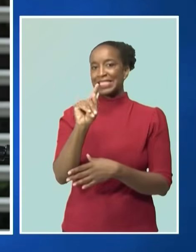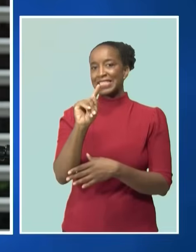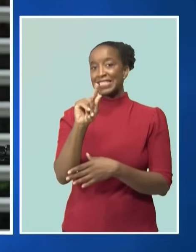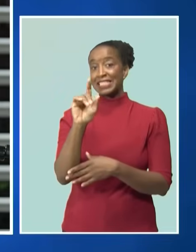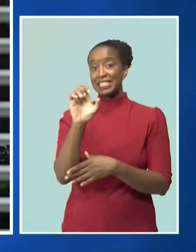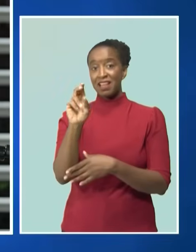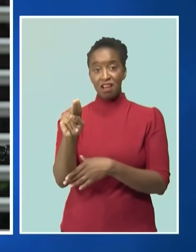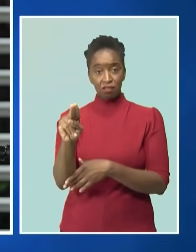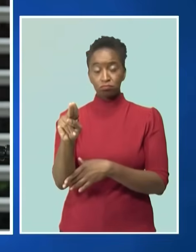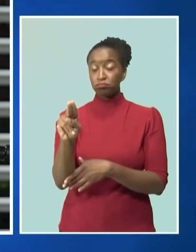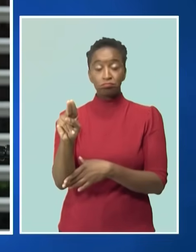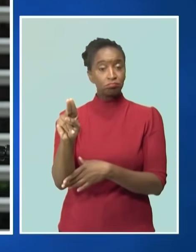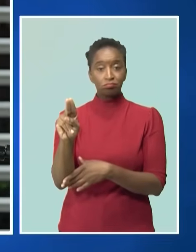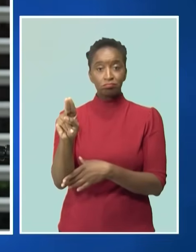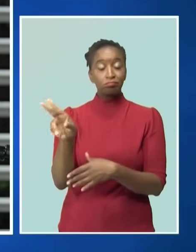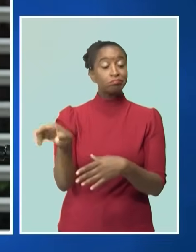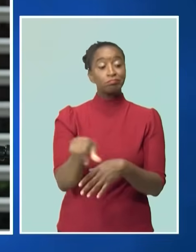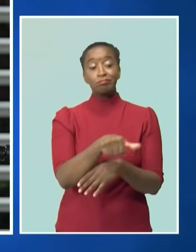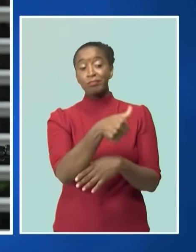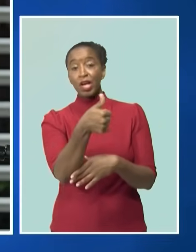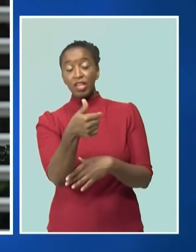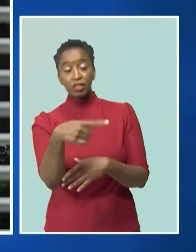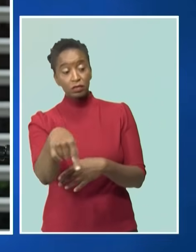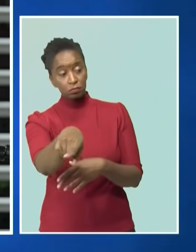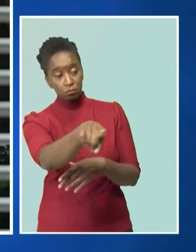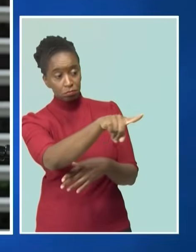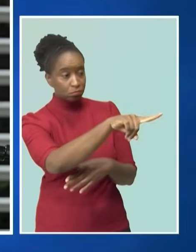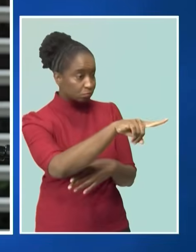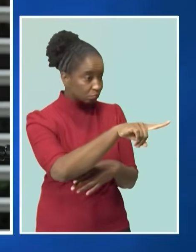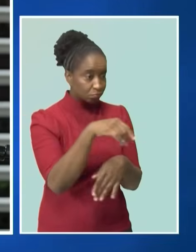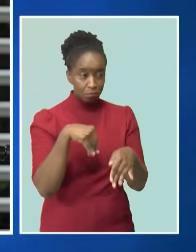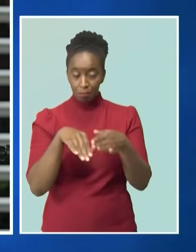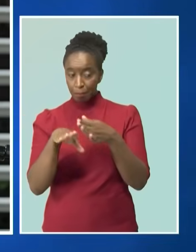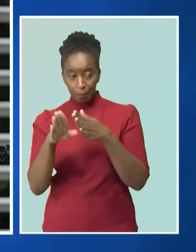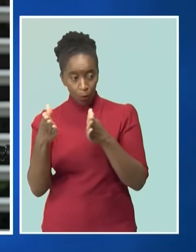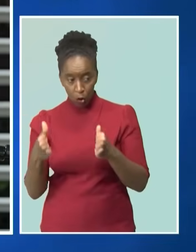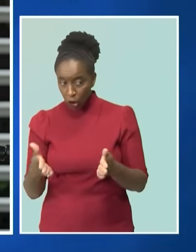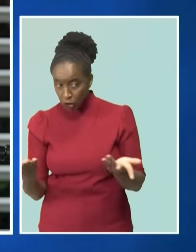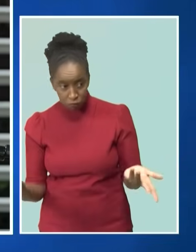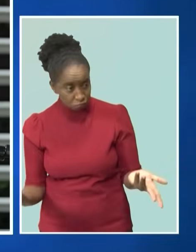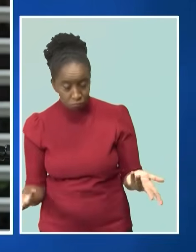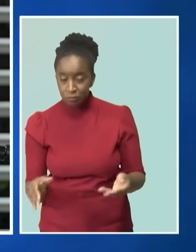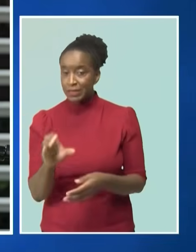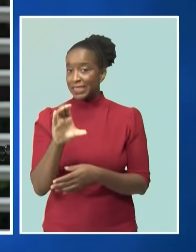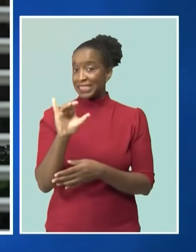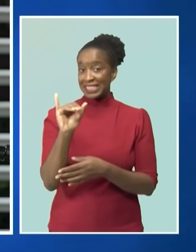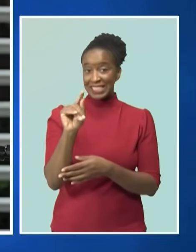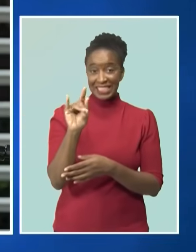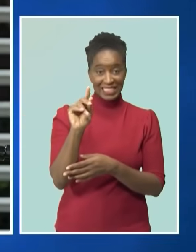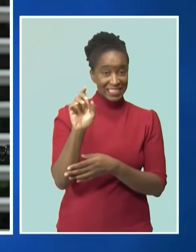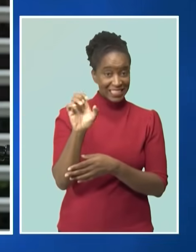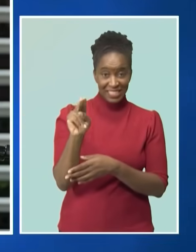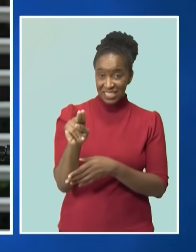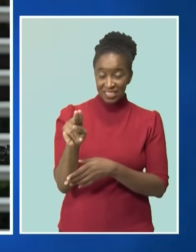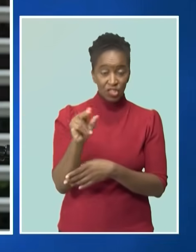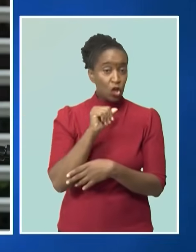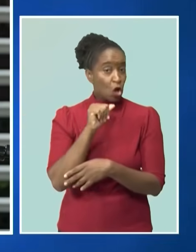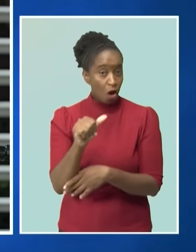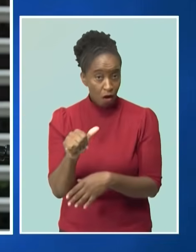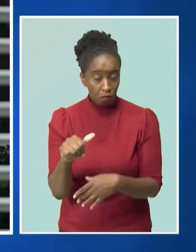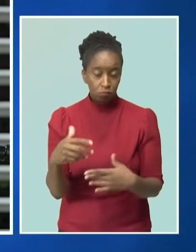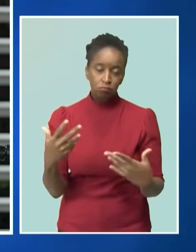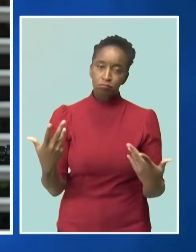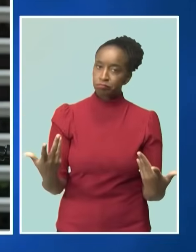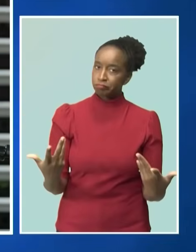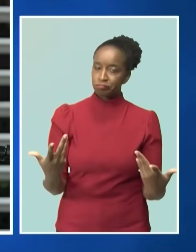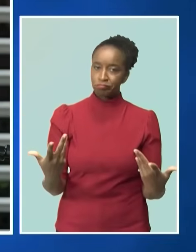Everybody else is subject to permission from the country. So even the persons who are coming in on the free